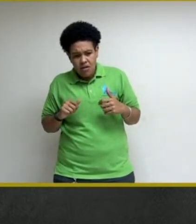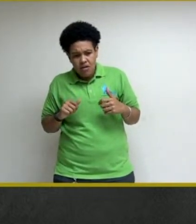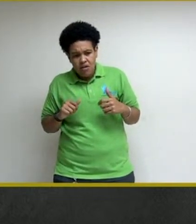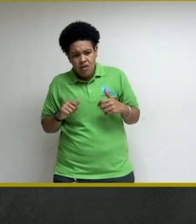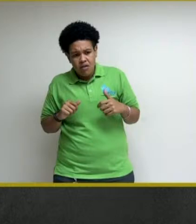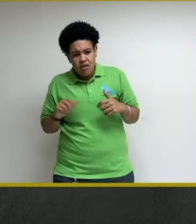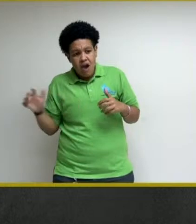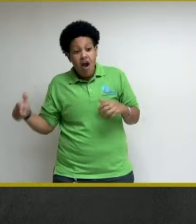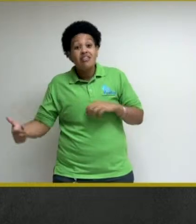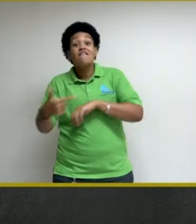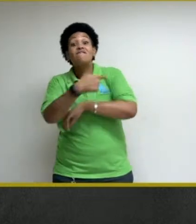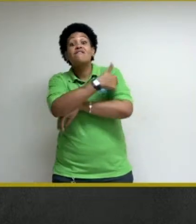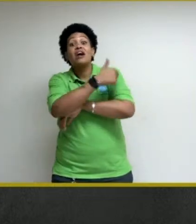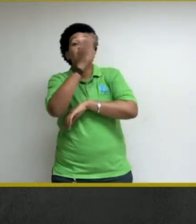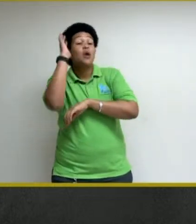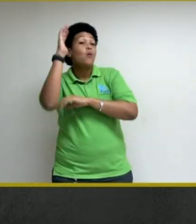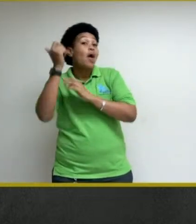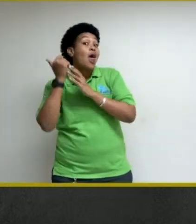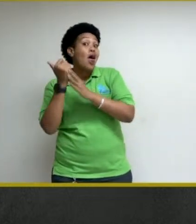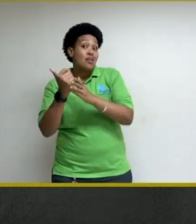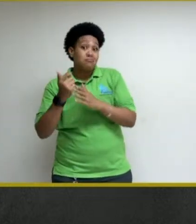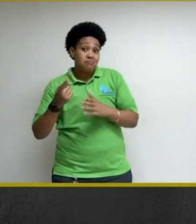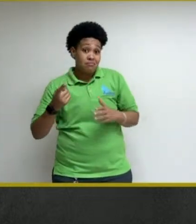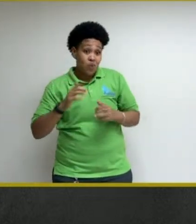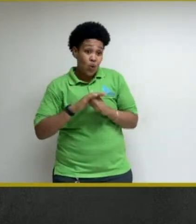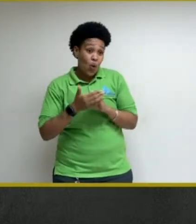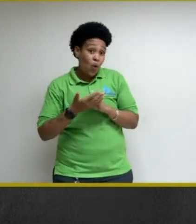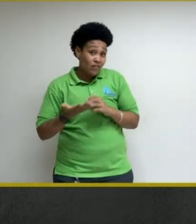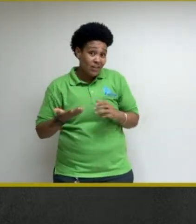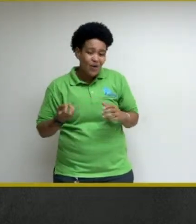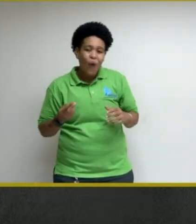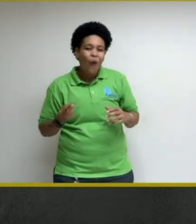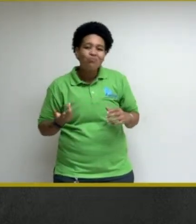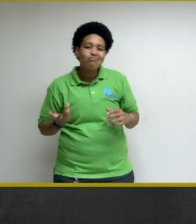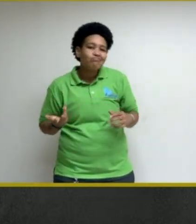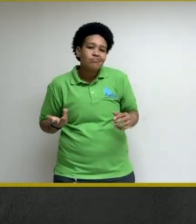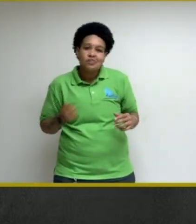a difference? If that makes sense.